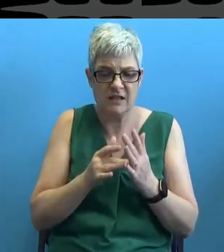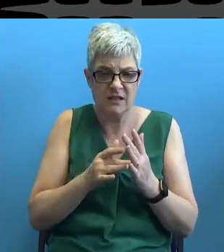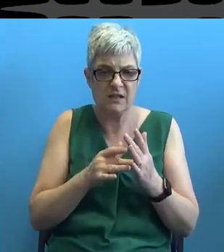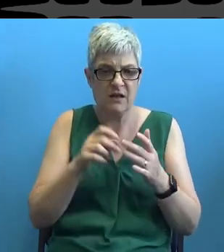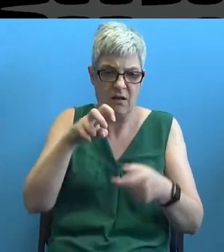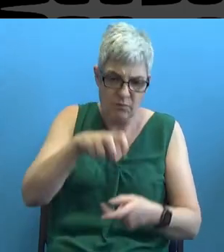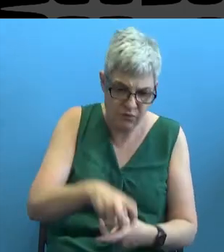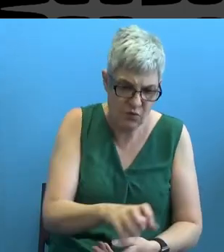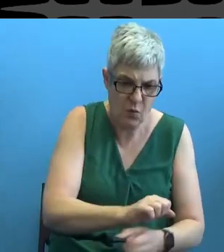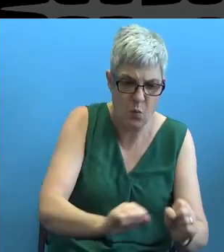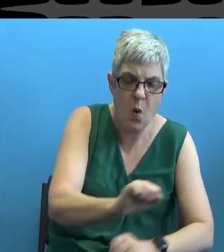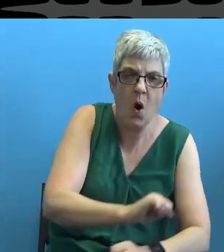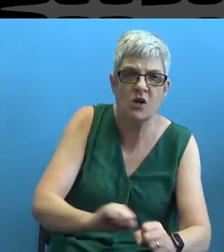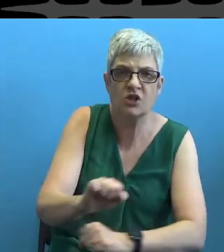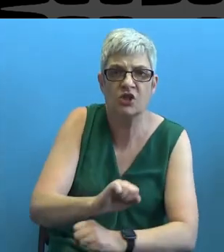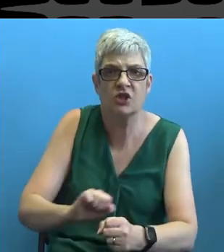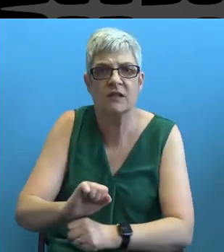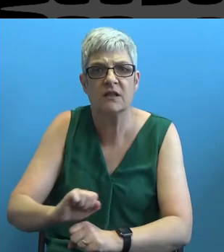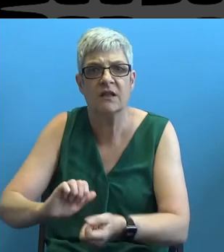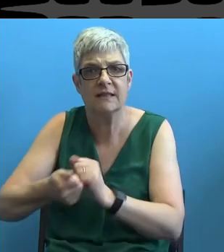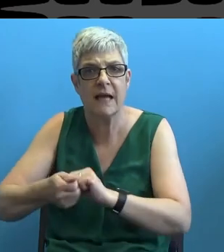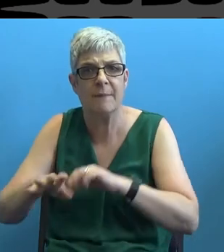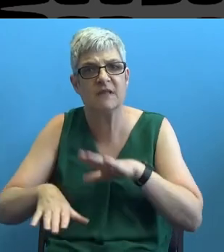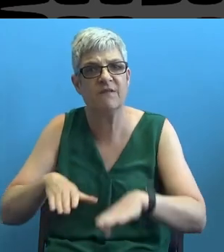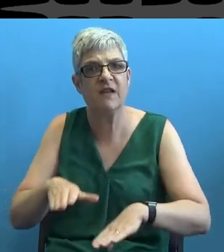the disciples' feet.